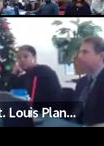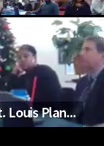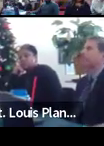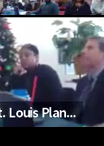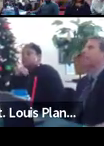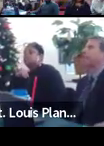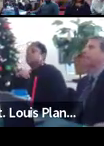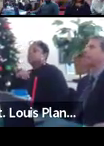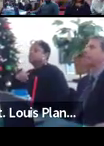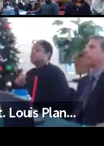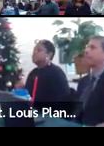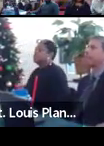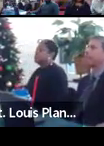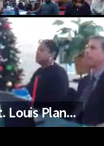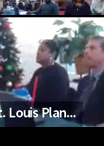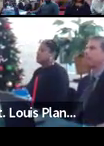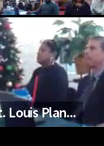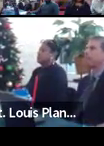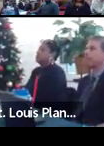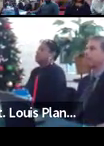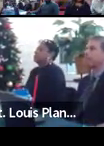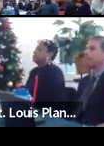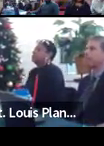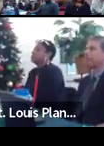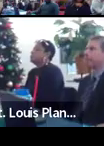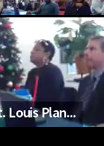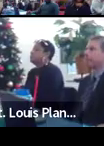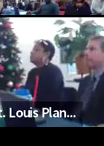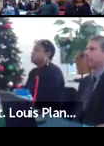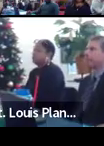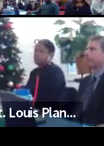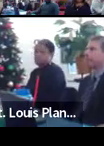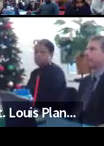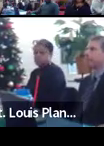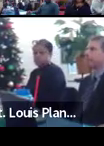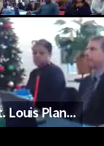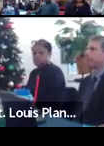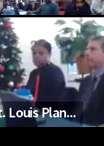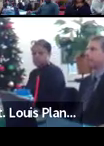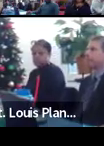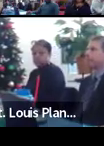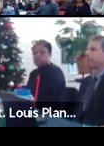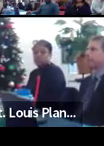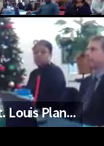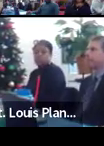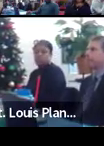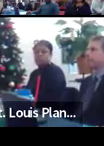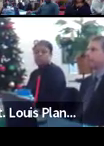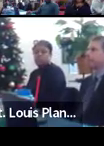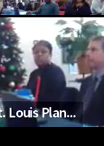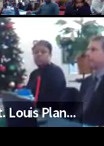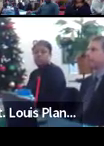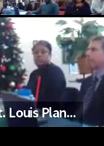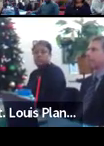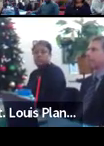stuff that's coming down. So continue to do stuff. That's one thing that I have. A little bit about me. I grew up